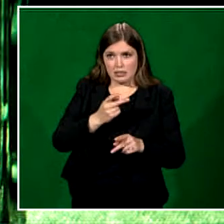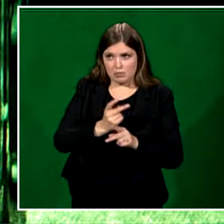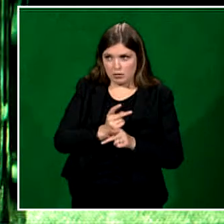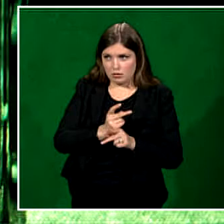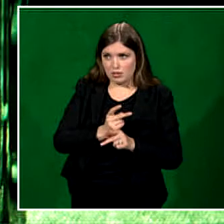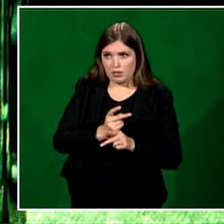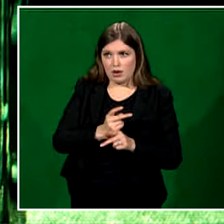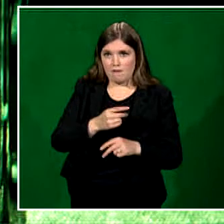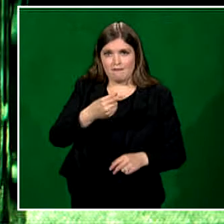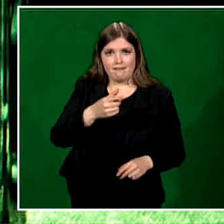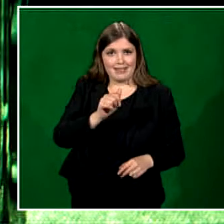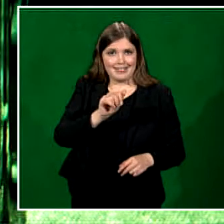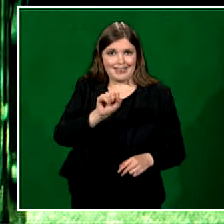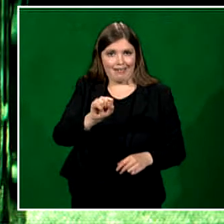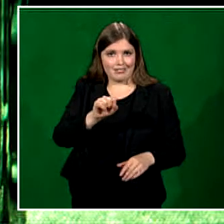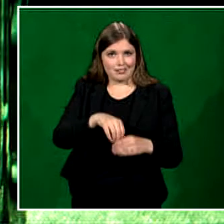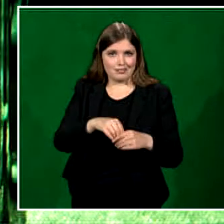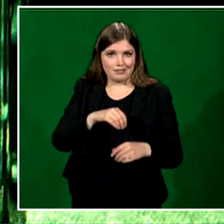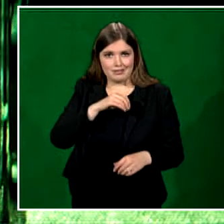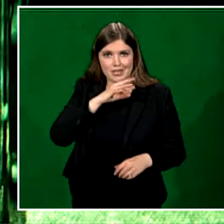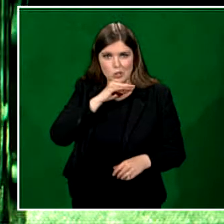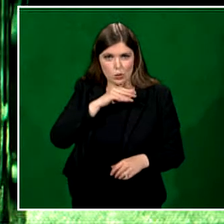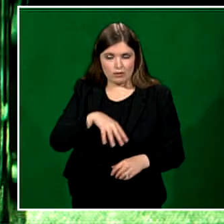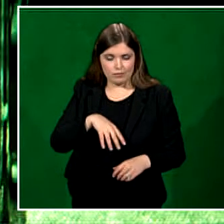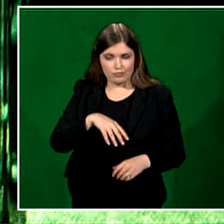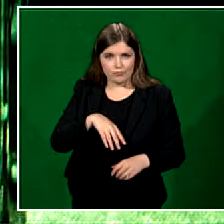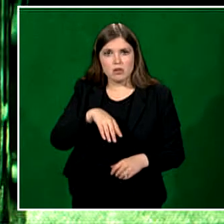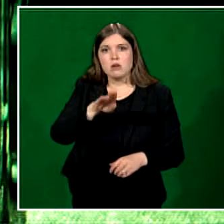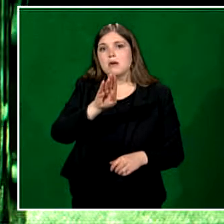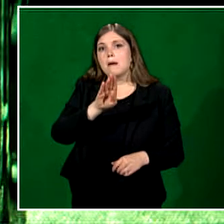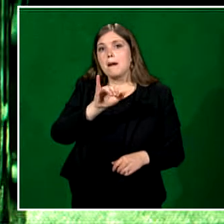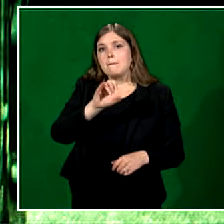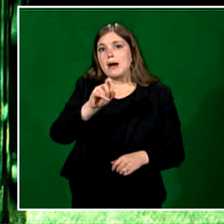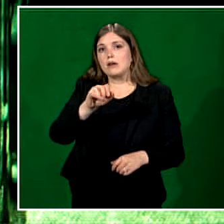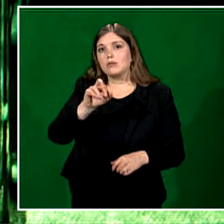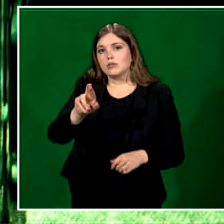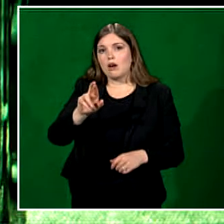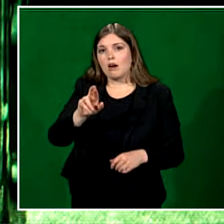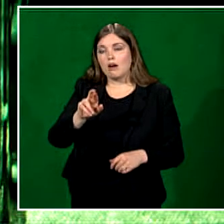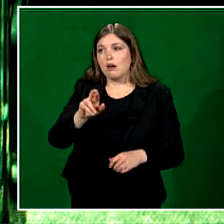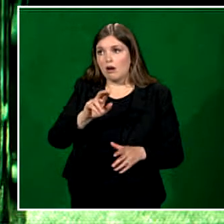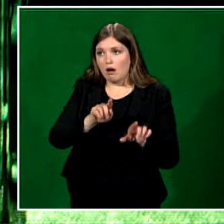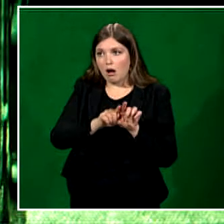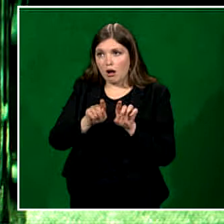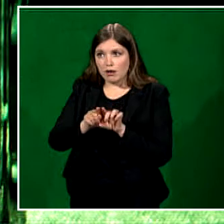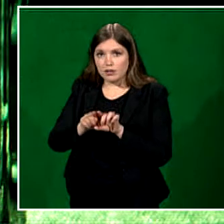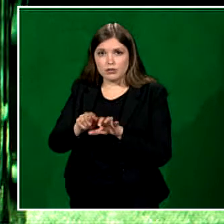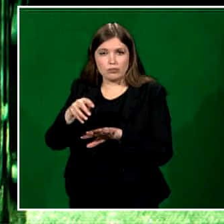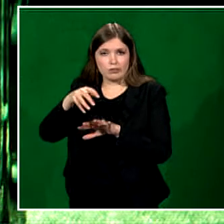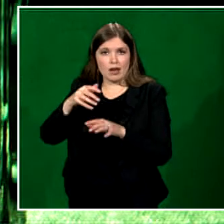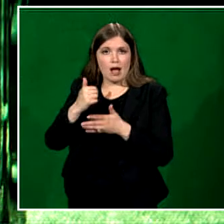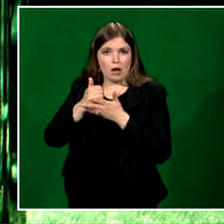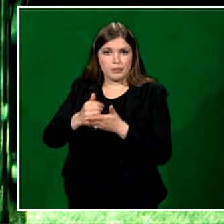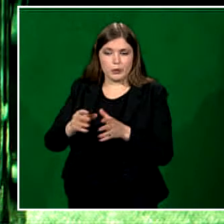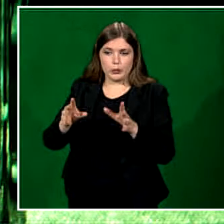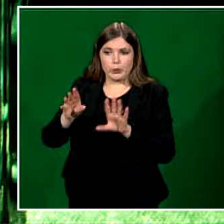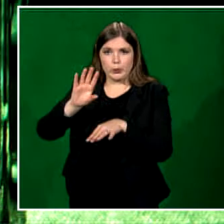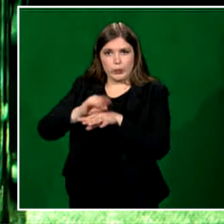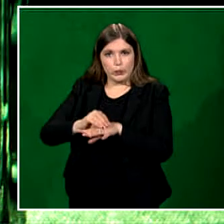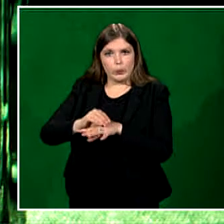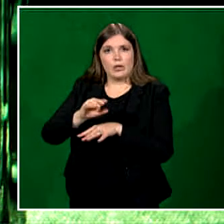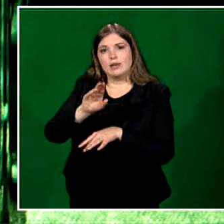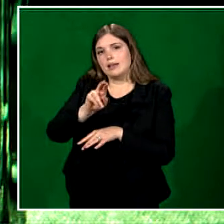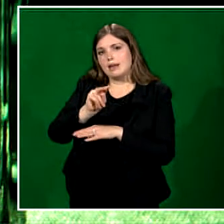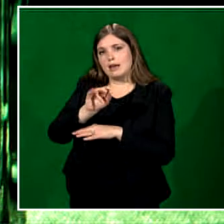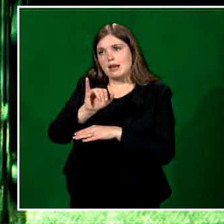soil. Biochar application also helps to soften nitrous oxide and restrict its escape